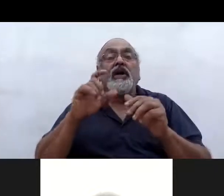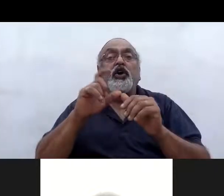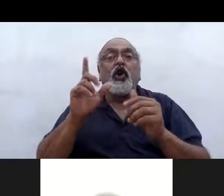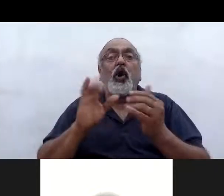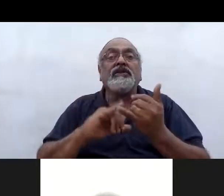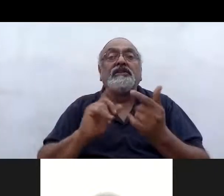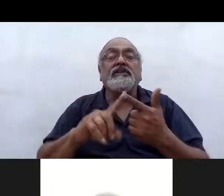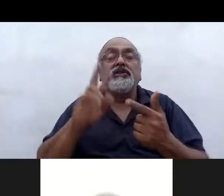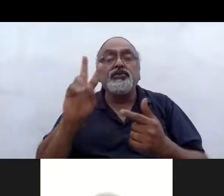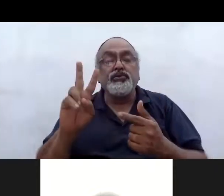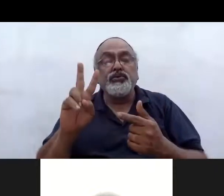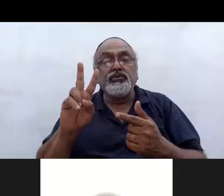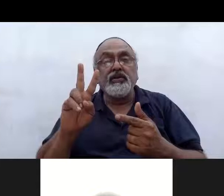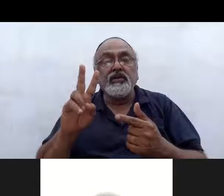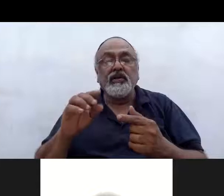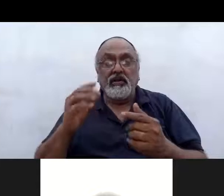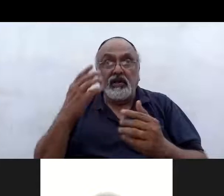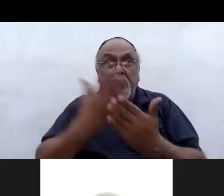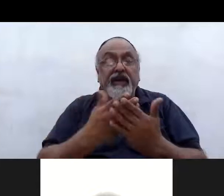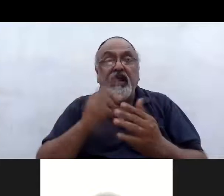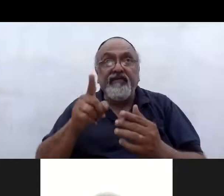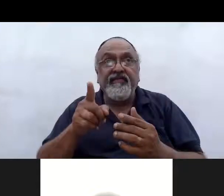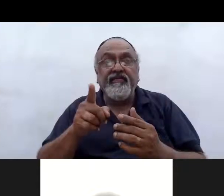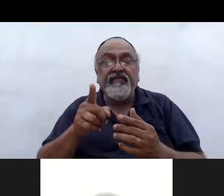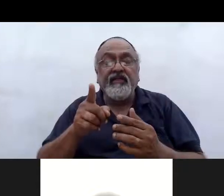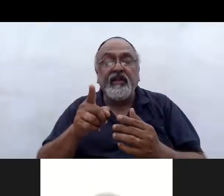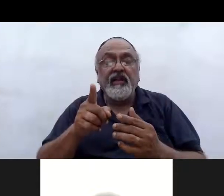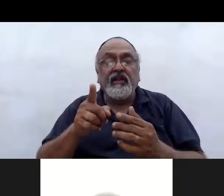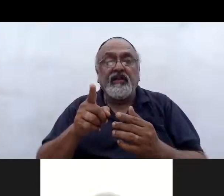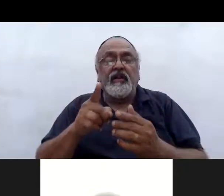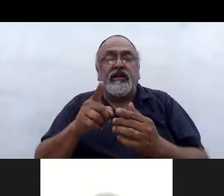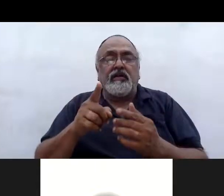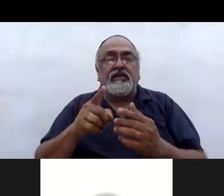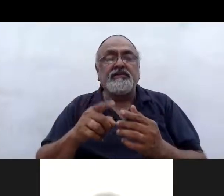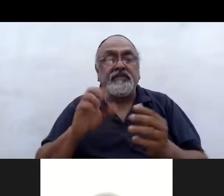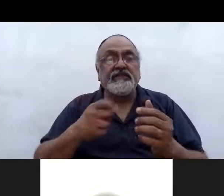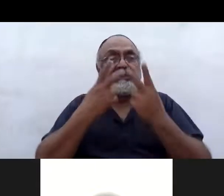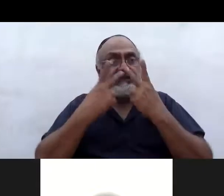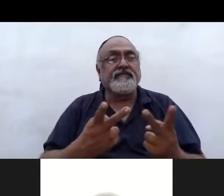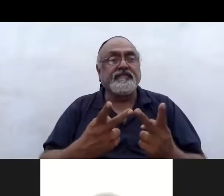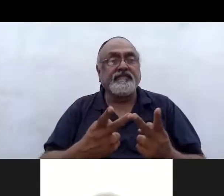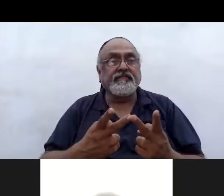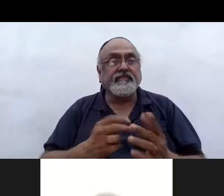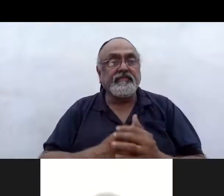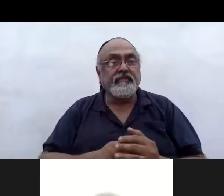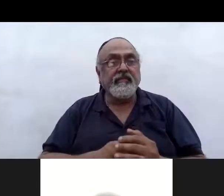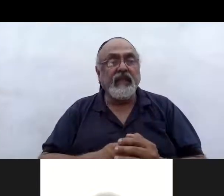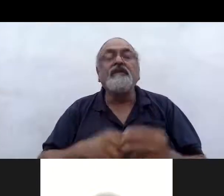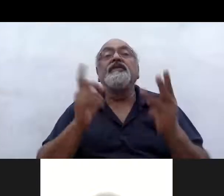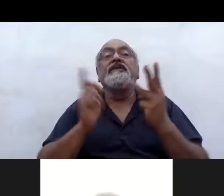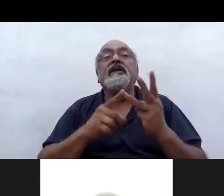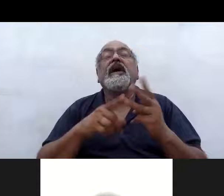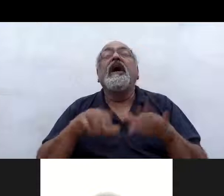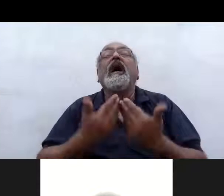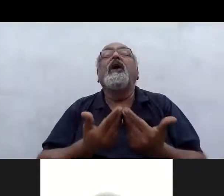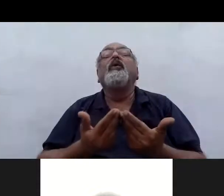given. So this will be the direct issue that is related to the facts. So how to go with the issues?